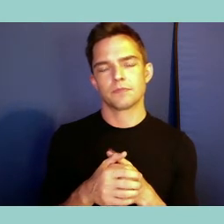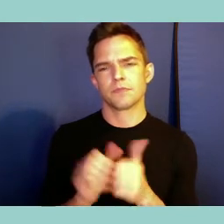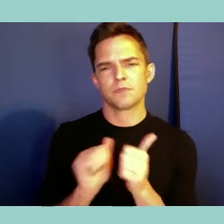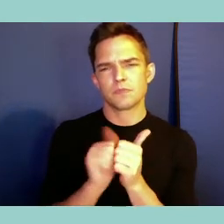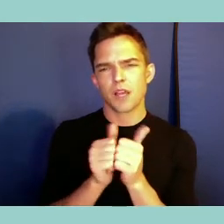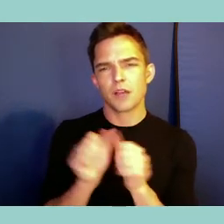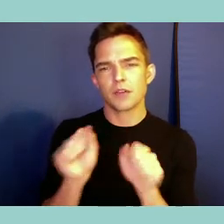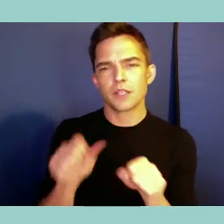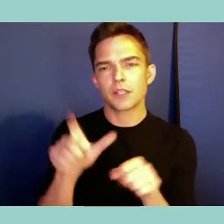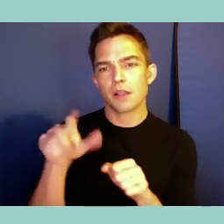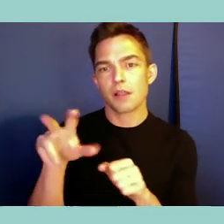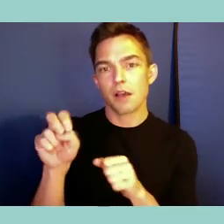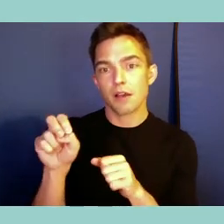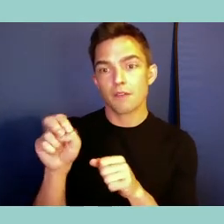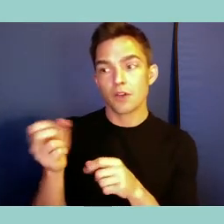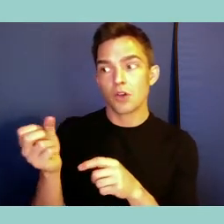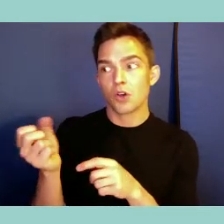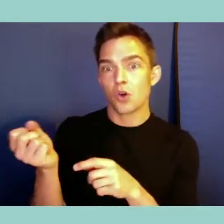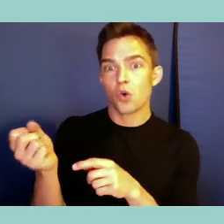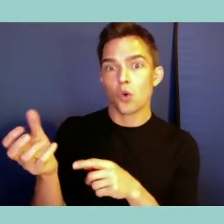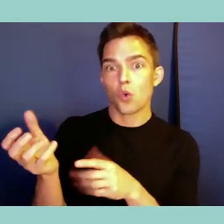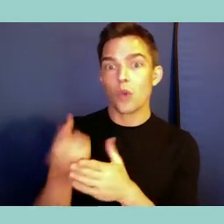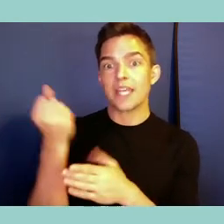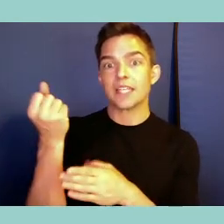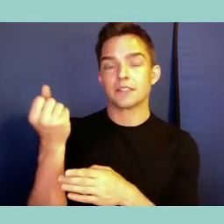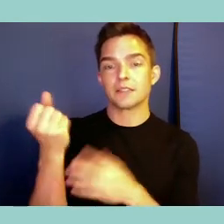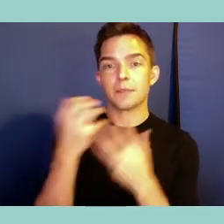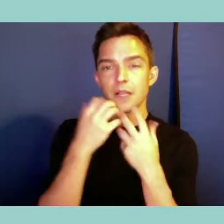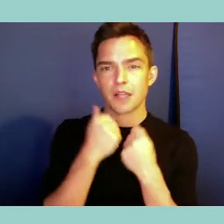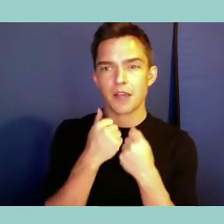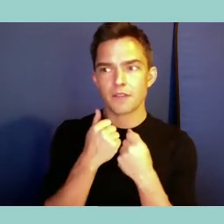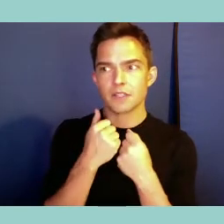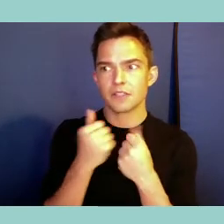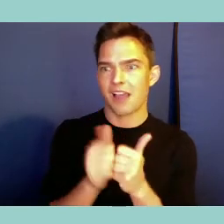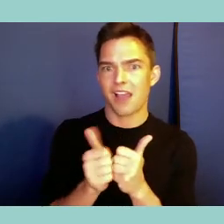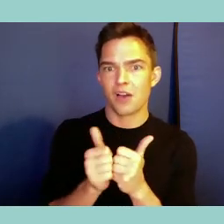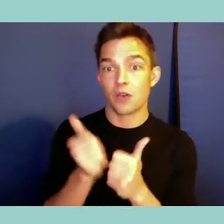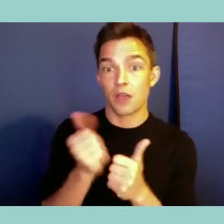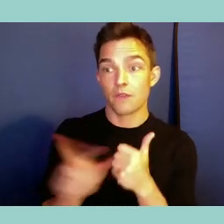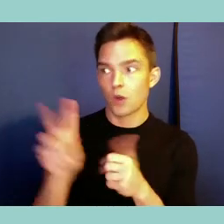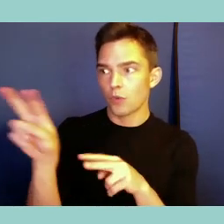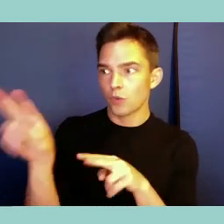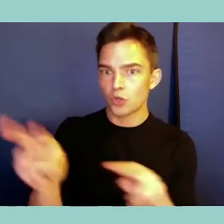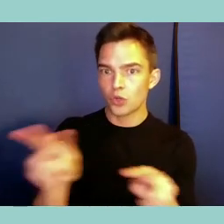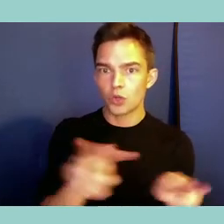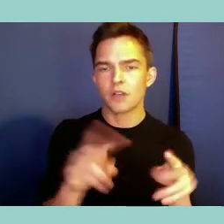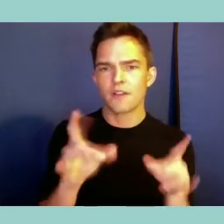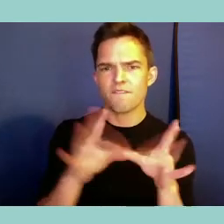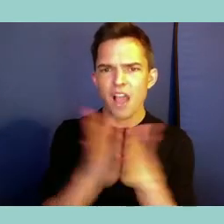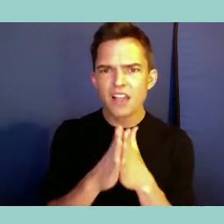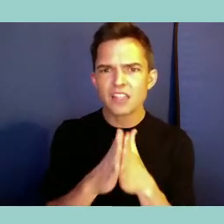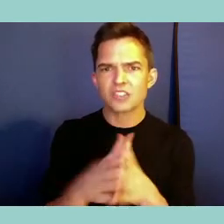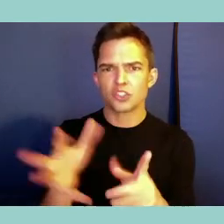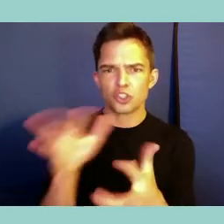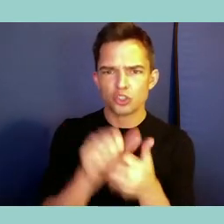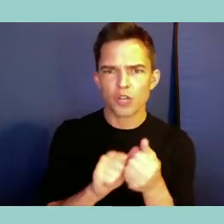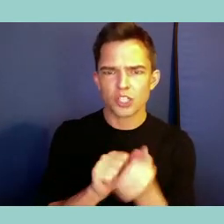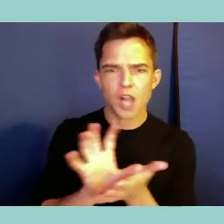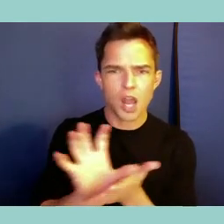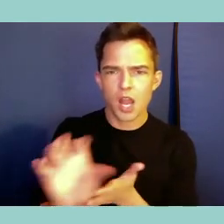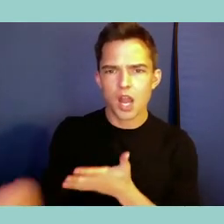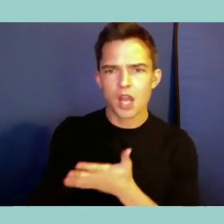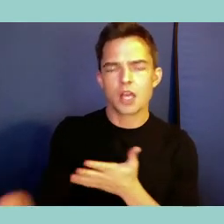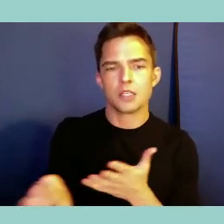How can love win, beloved? How? Everywhere we look, there is violence and destruction. The land